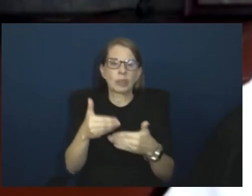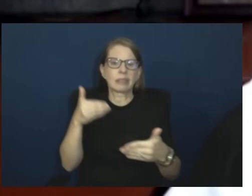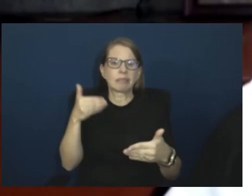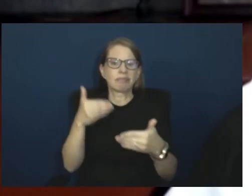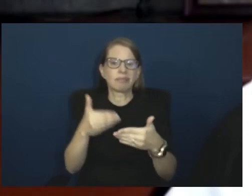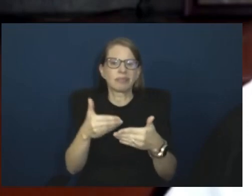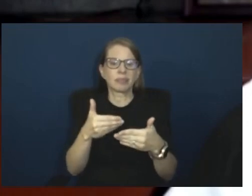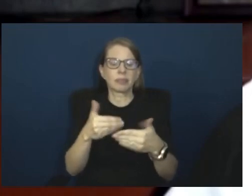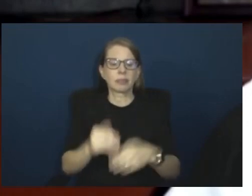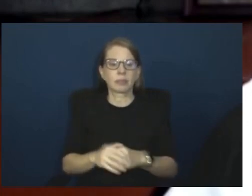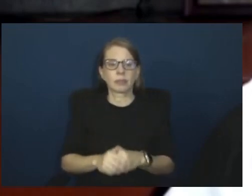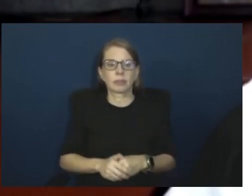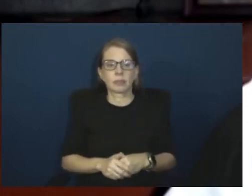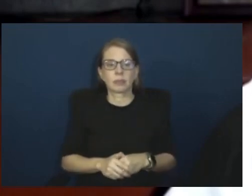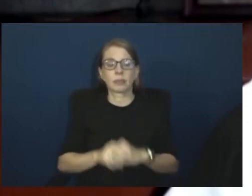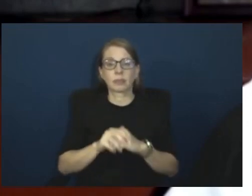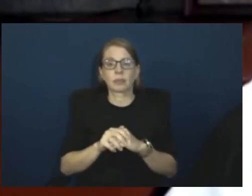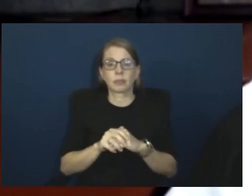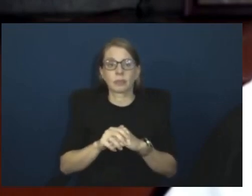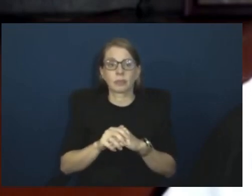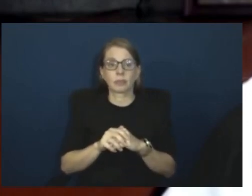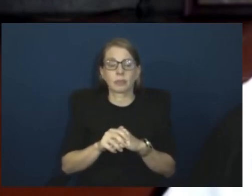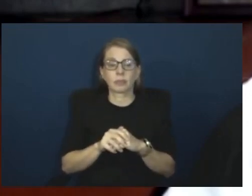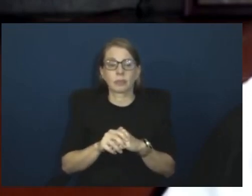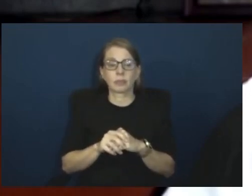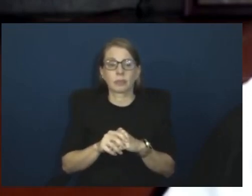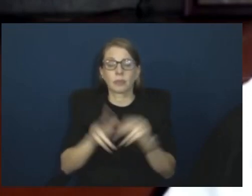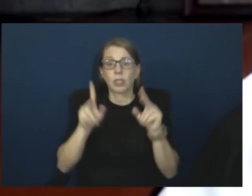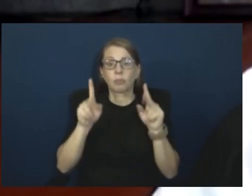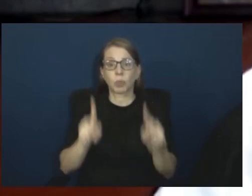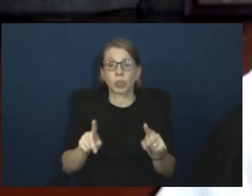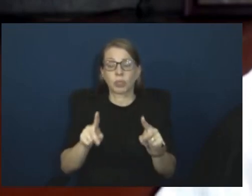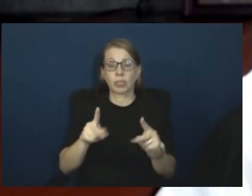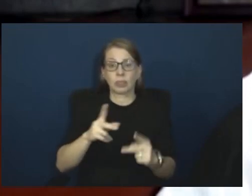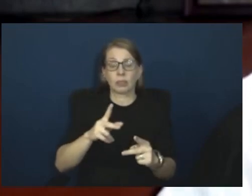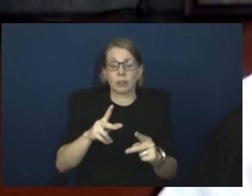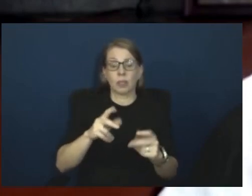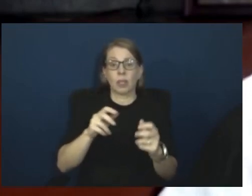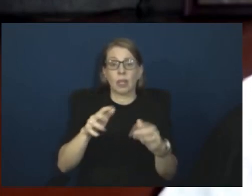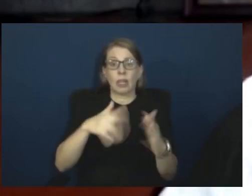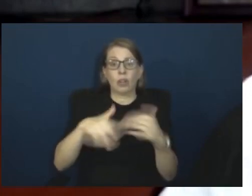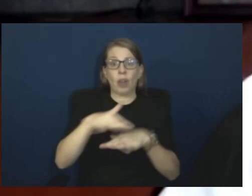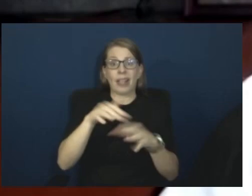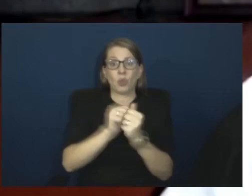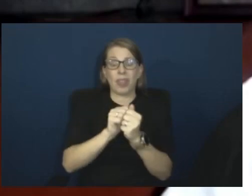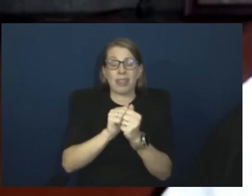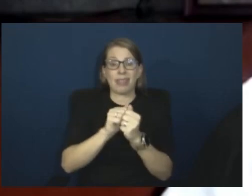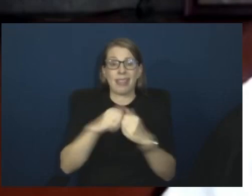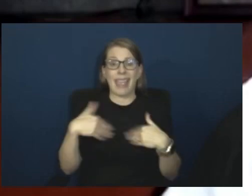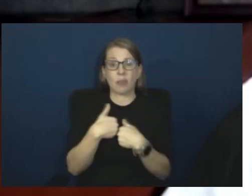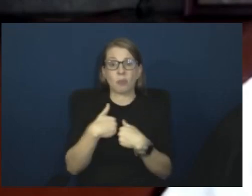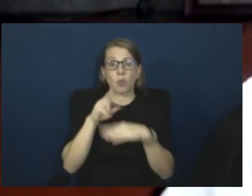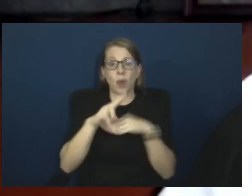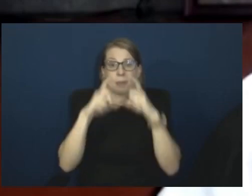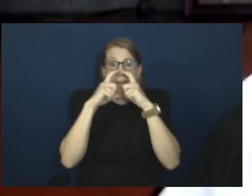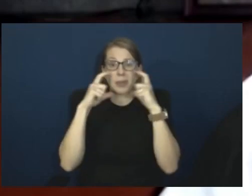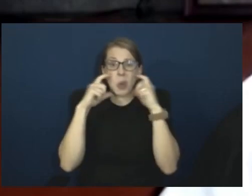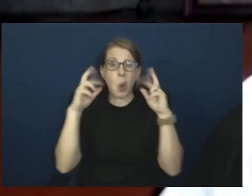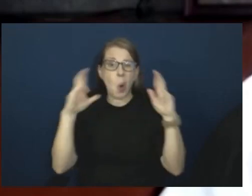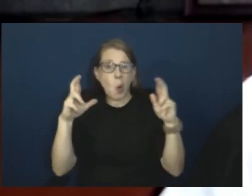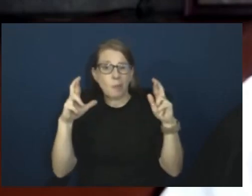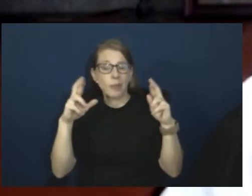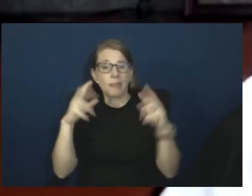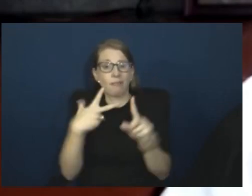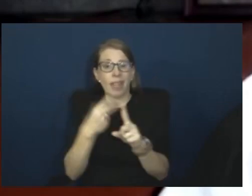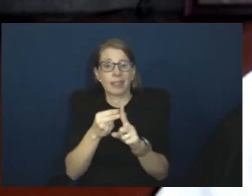You wear, obviously, the person they interact with has to wear a mask, hopefully is vaccinated, et cetera, et cetera.